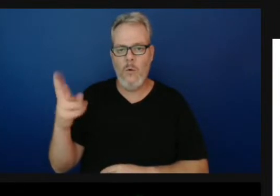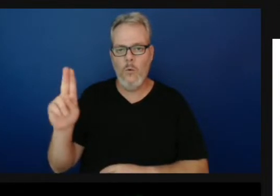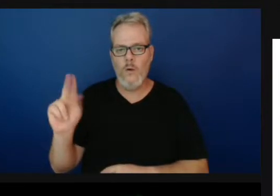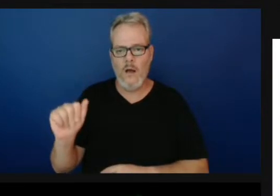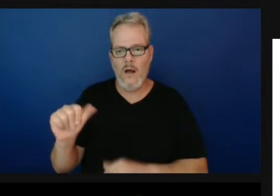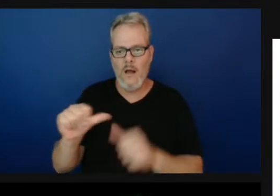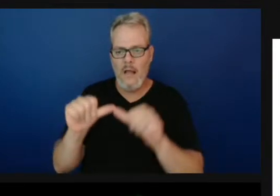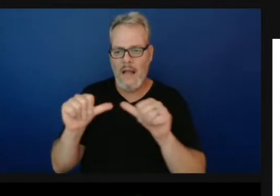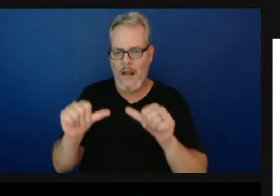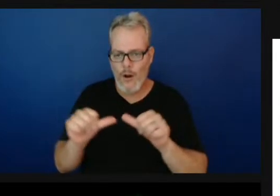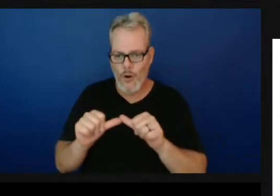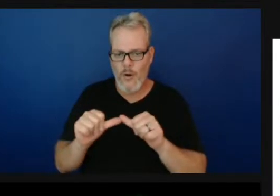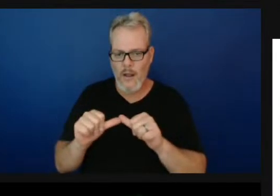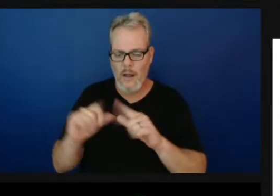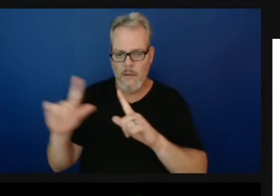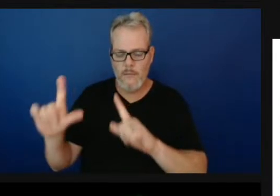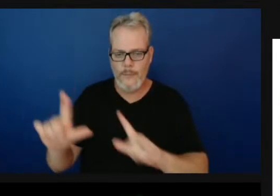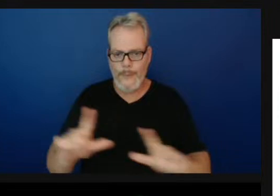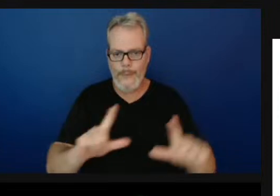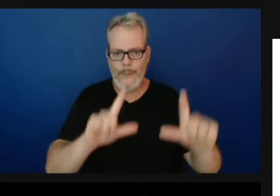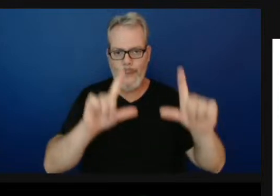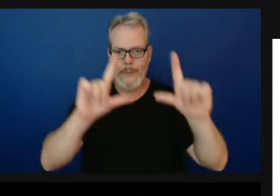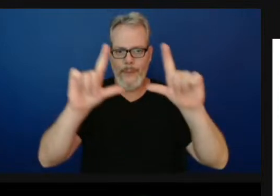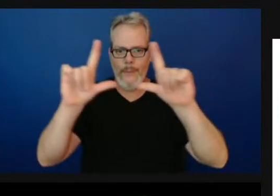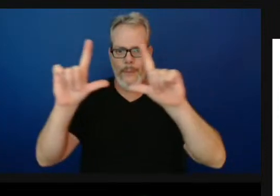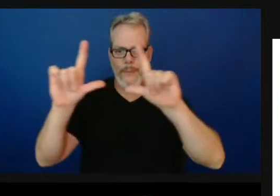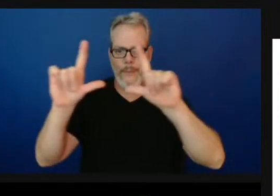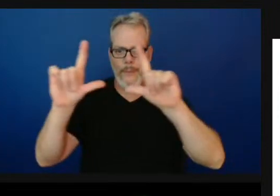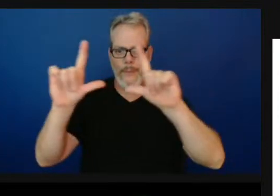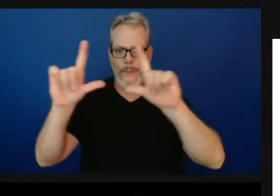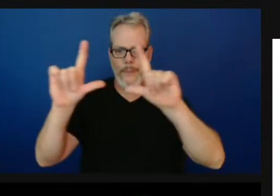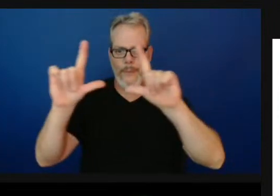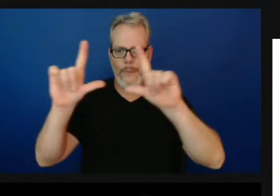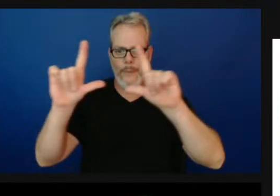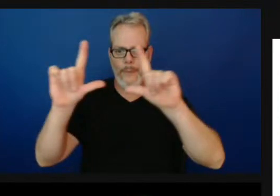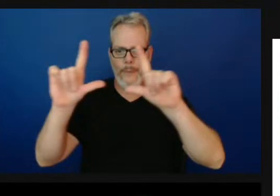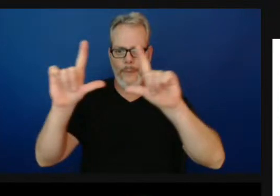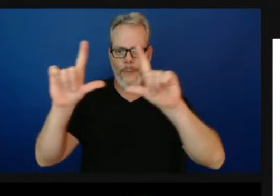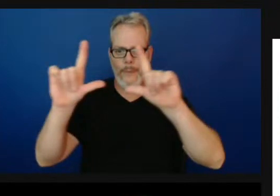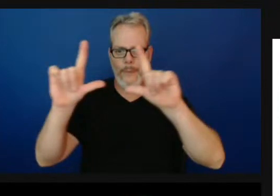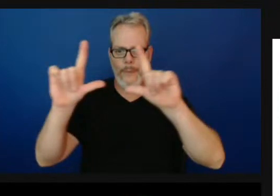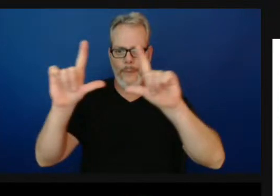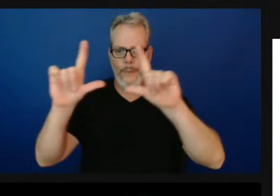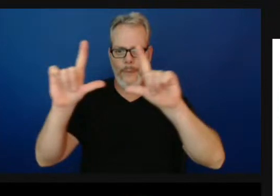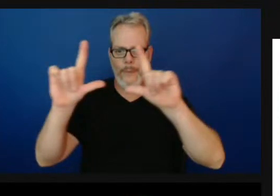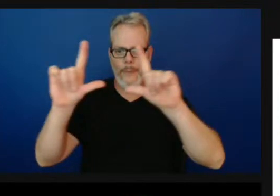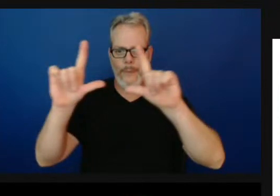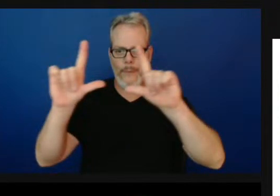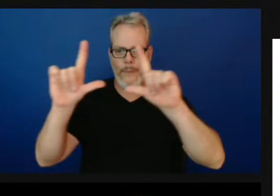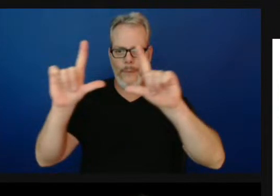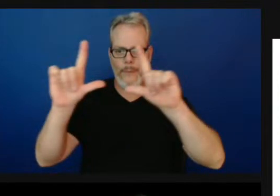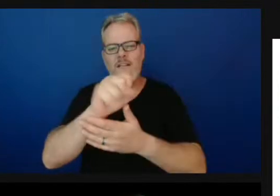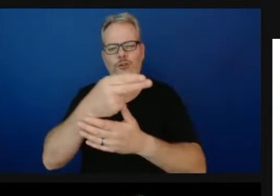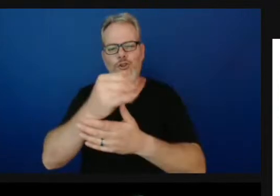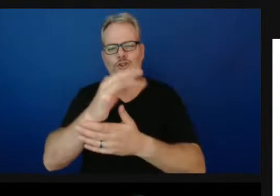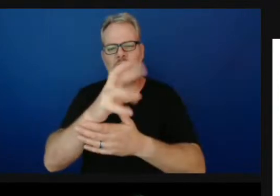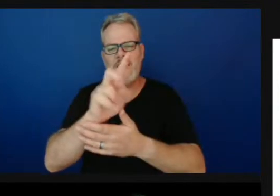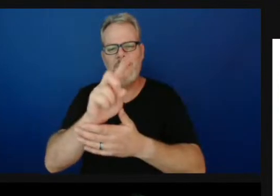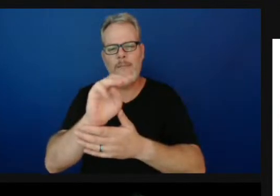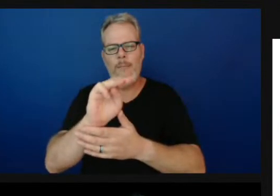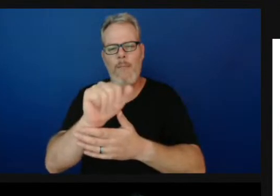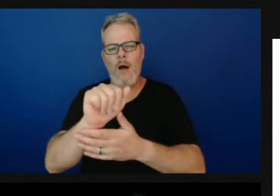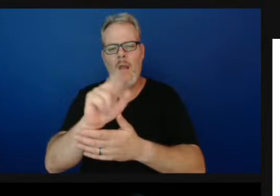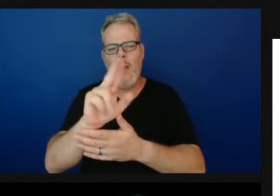pan and zoom camera has been repositioned to look down towards Maunaulu. Here's Maunaulu lava shield on the horizon of this camera.